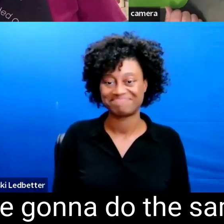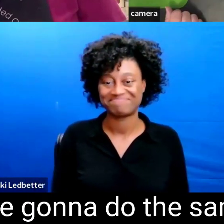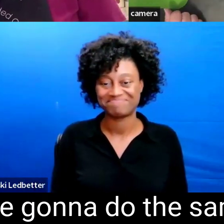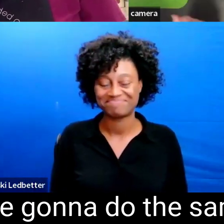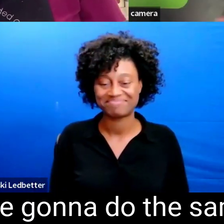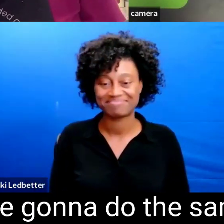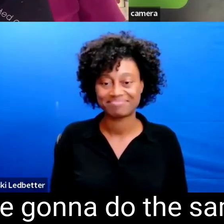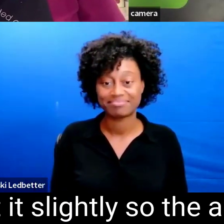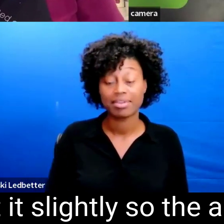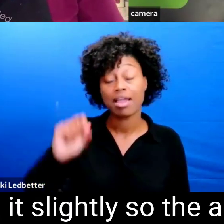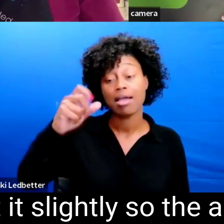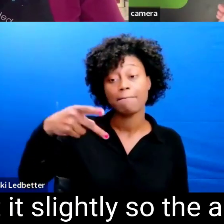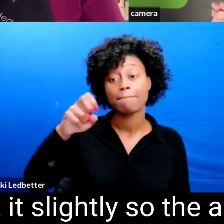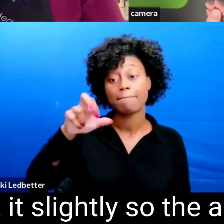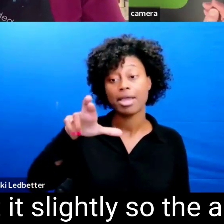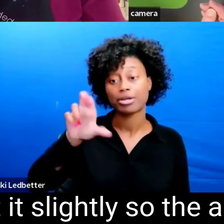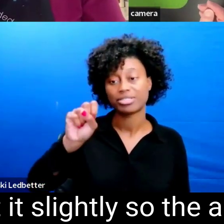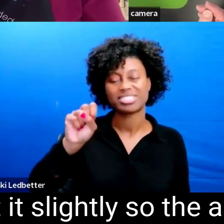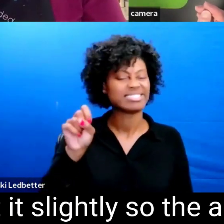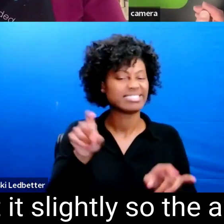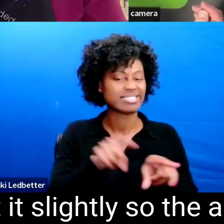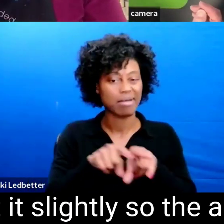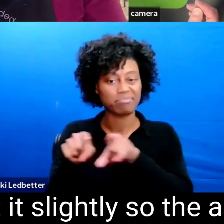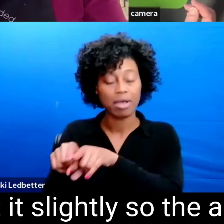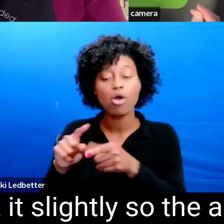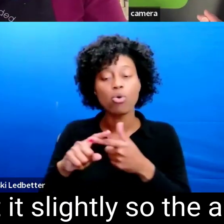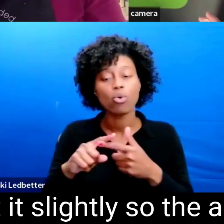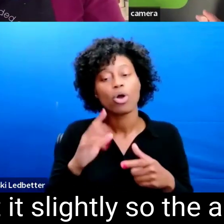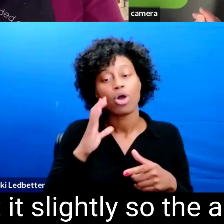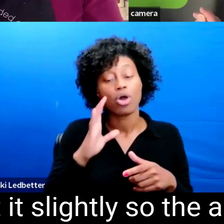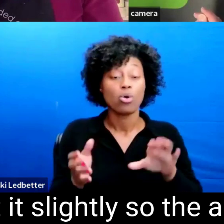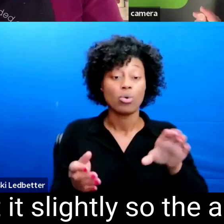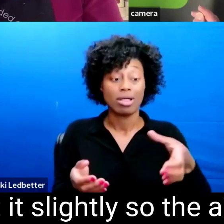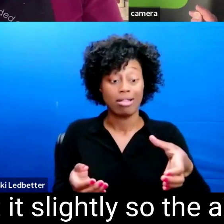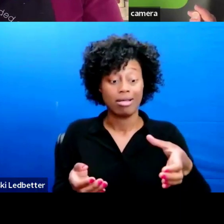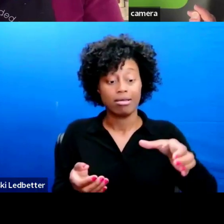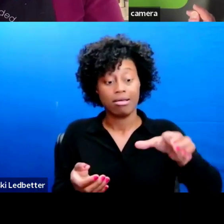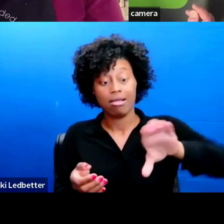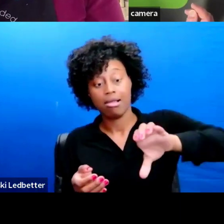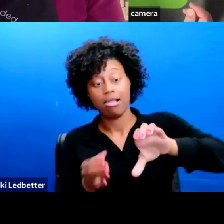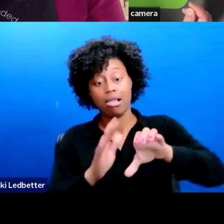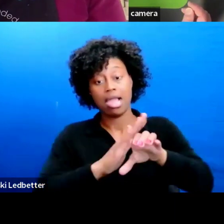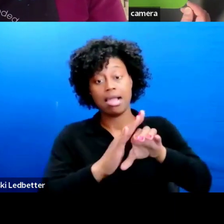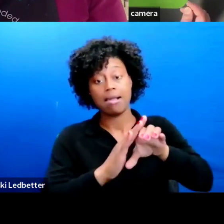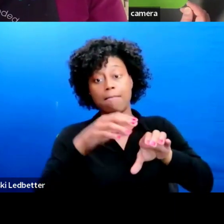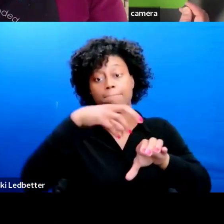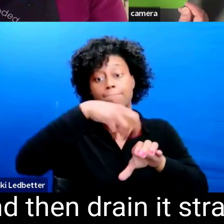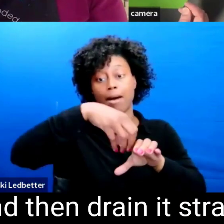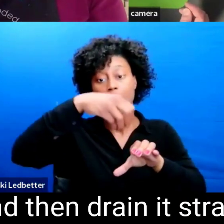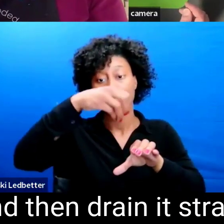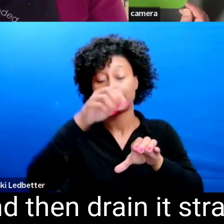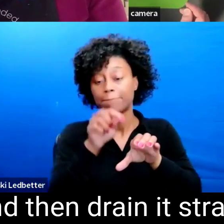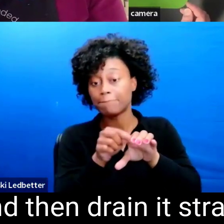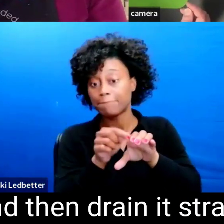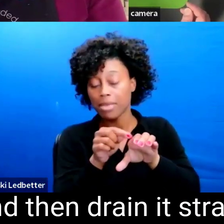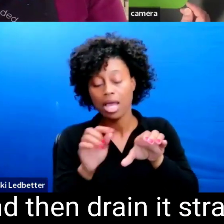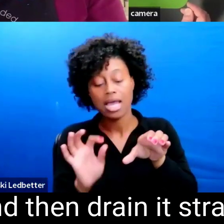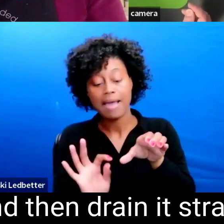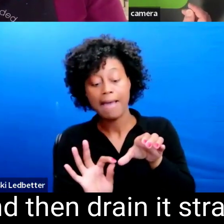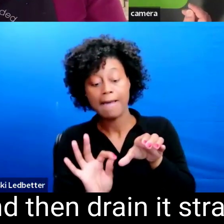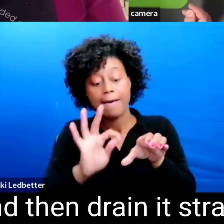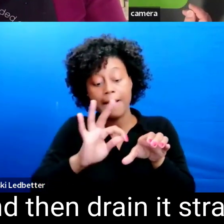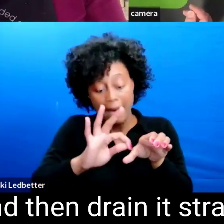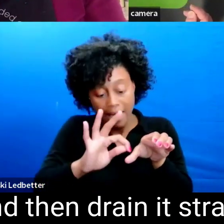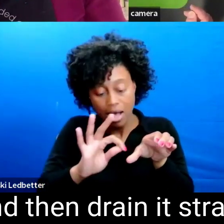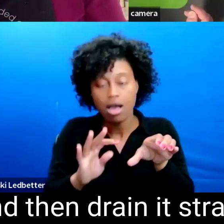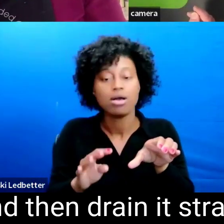Now we're going to do the same thing. We're going to tilt it slightly so the air bubble is up at the front. So that we there, and